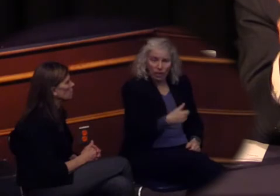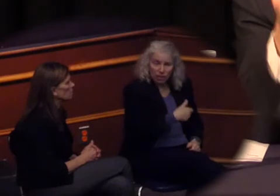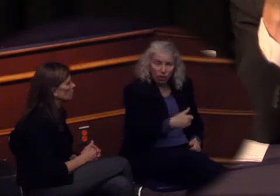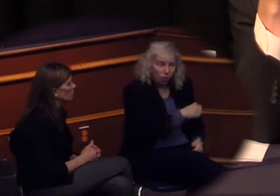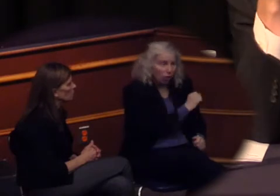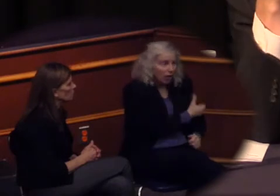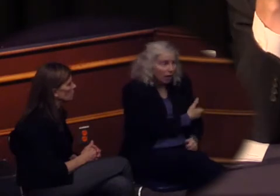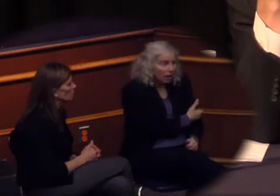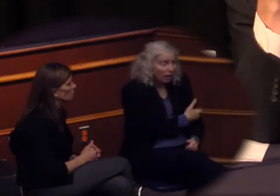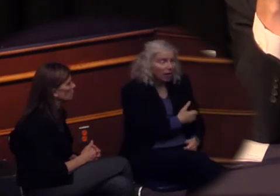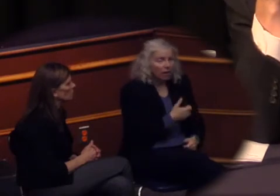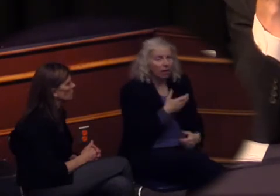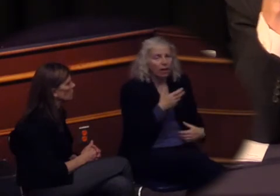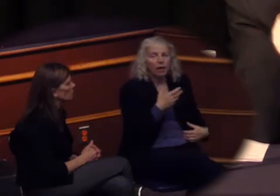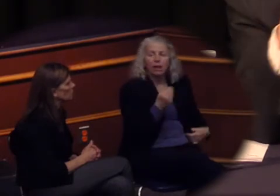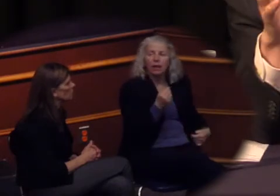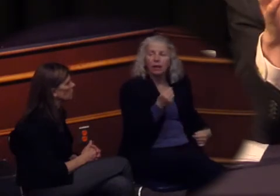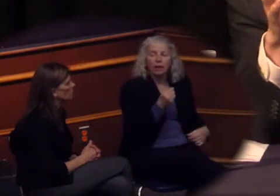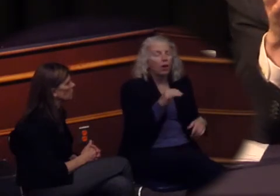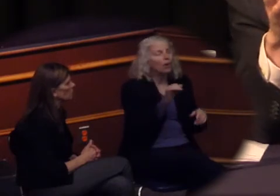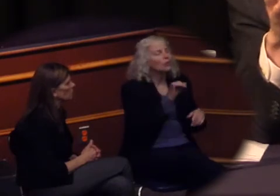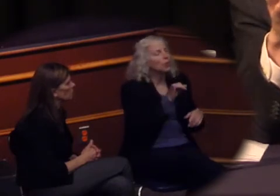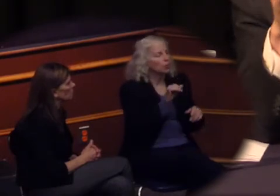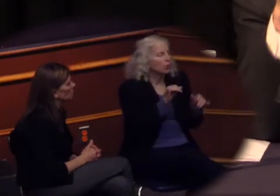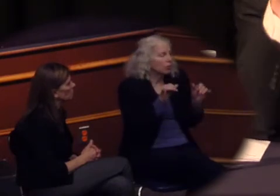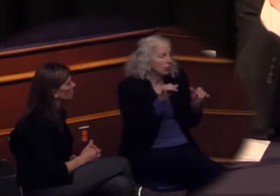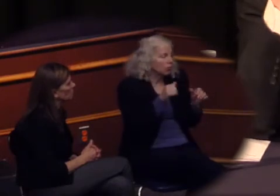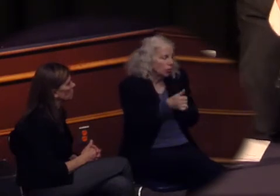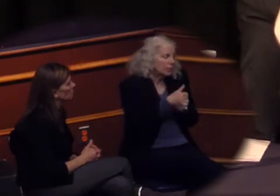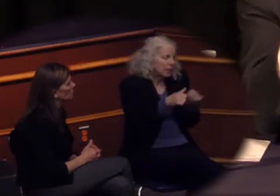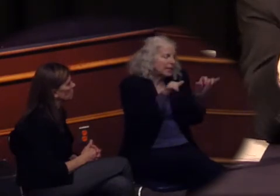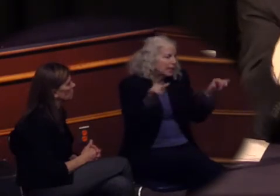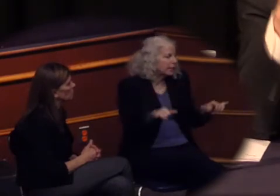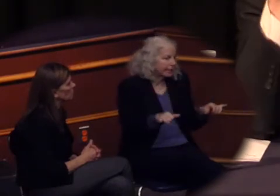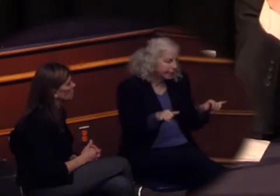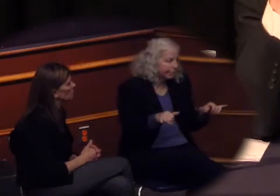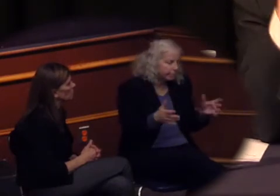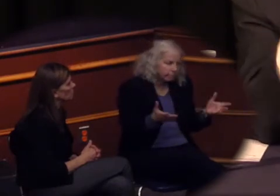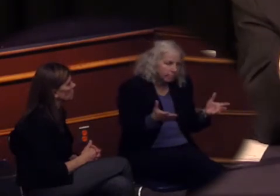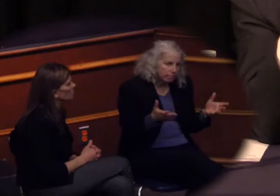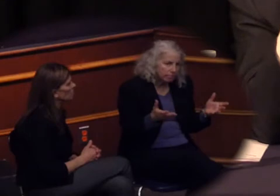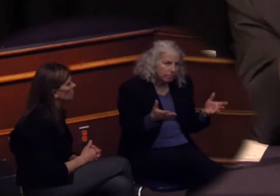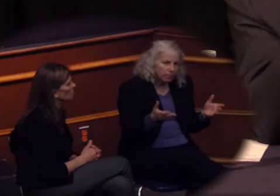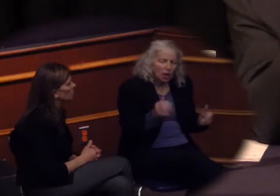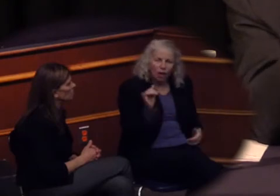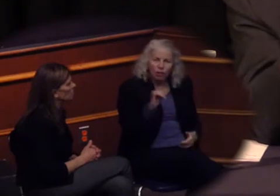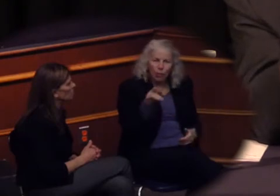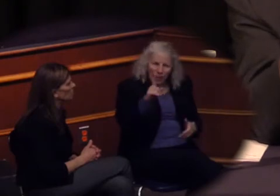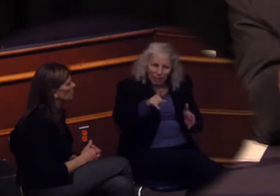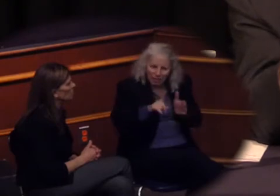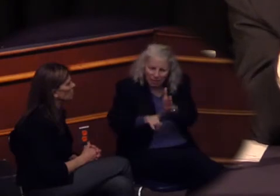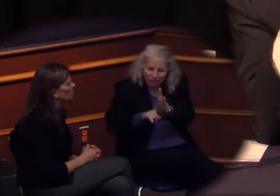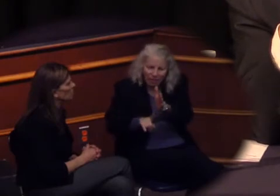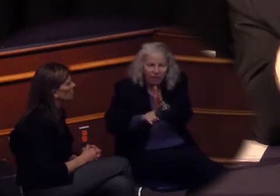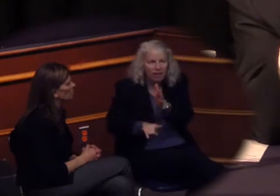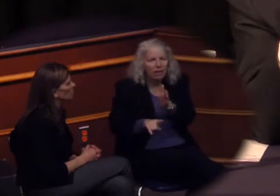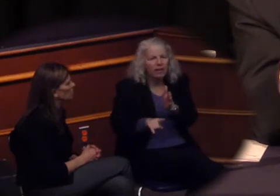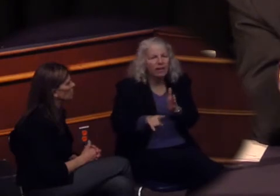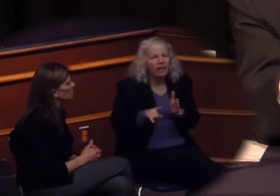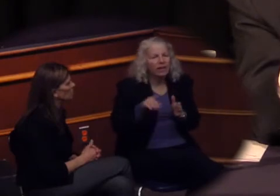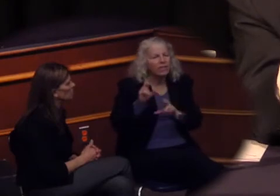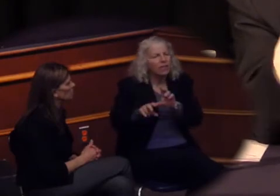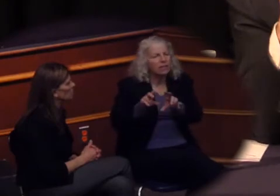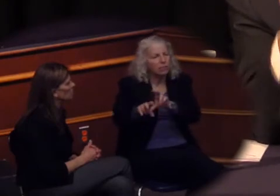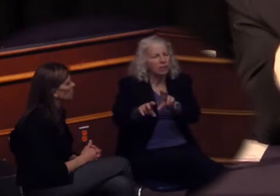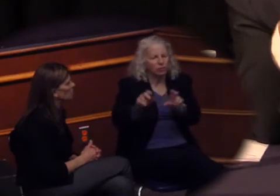state, and our entire transportation system, let alone pursue some of the transformational investments that will make a